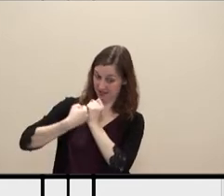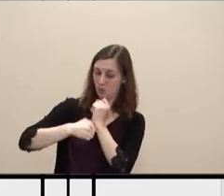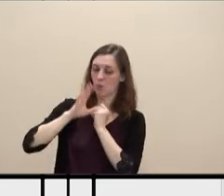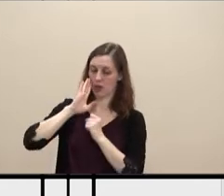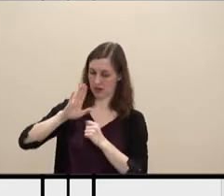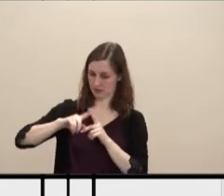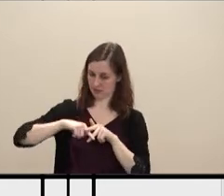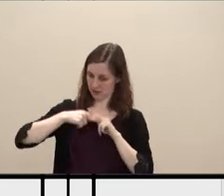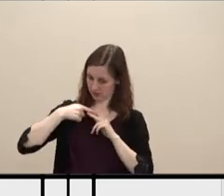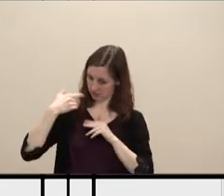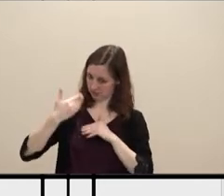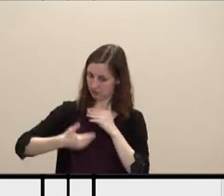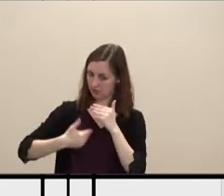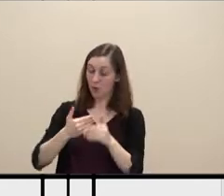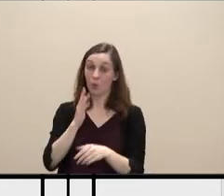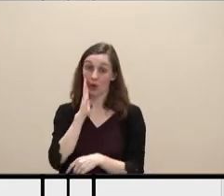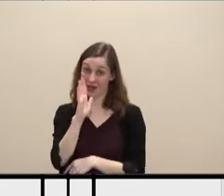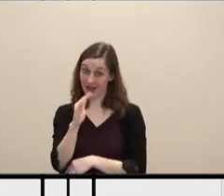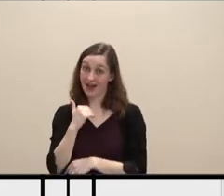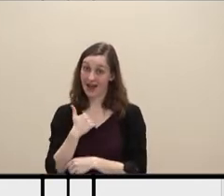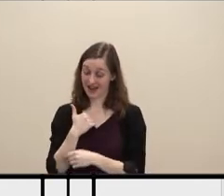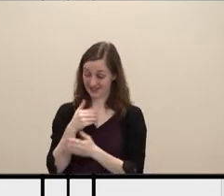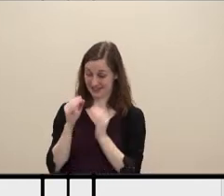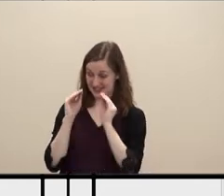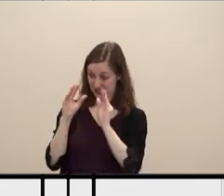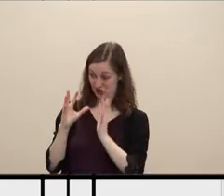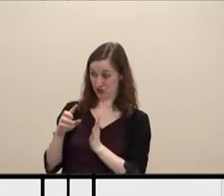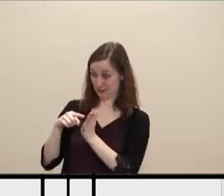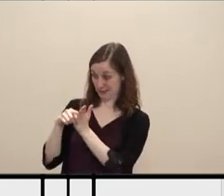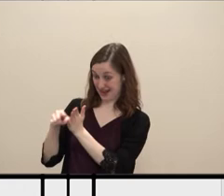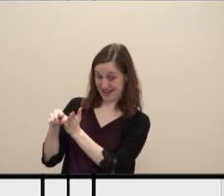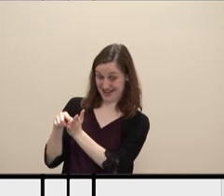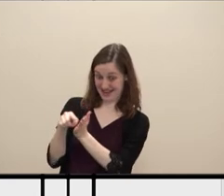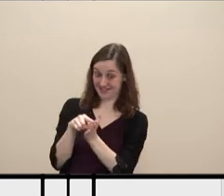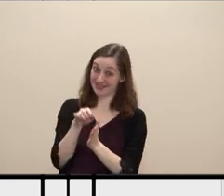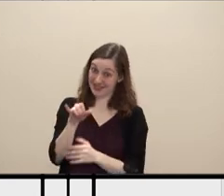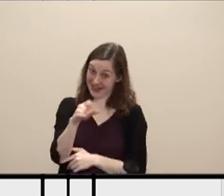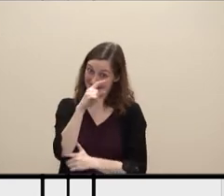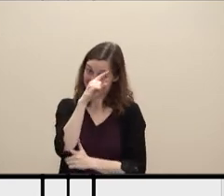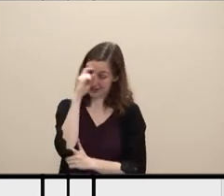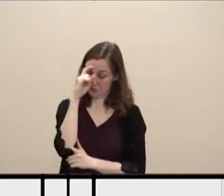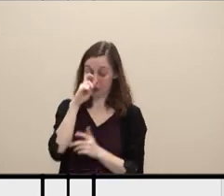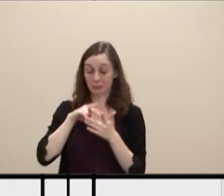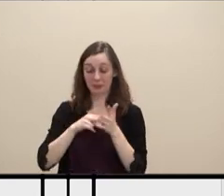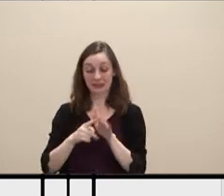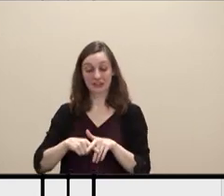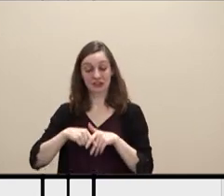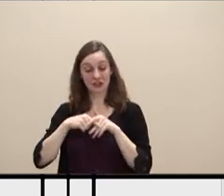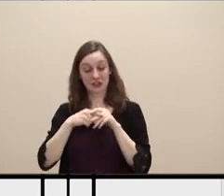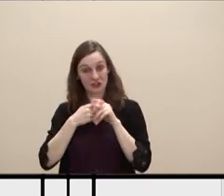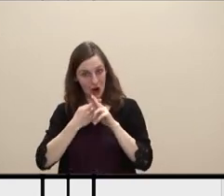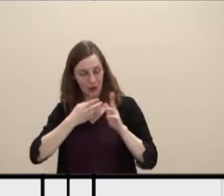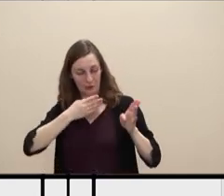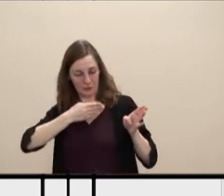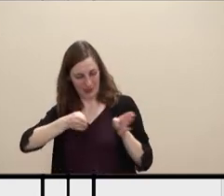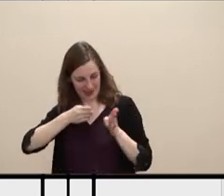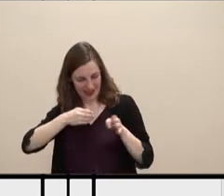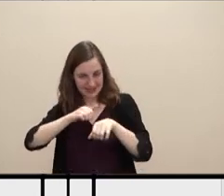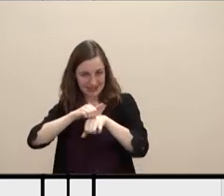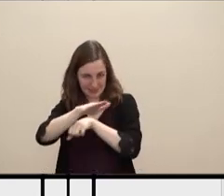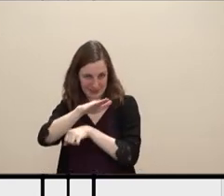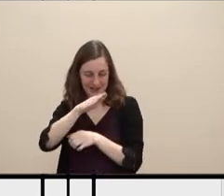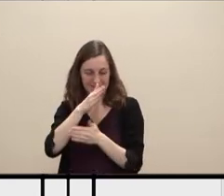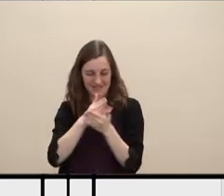and we will have payouts by that summer. And then we'll be in phase three. We'll be planning phase